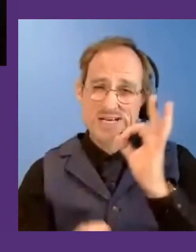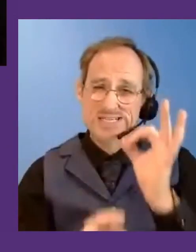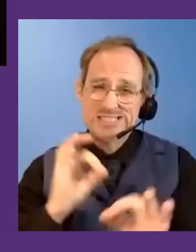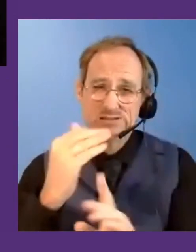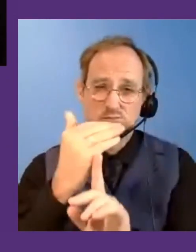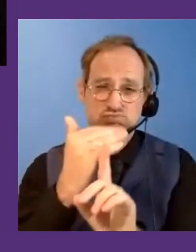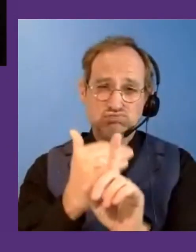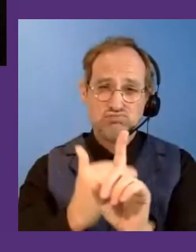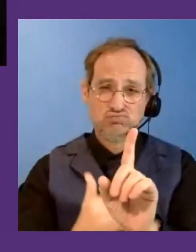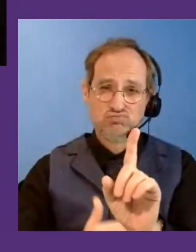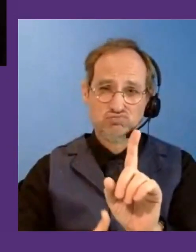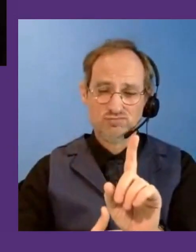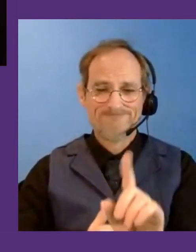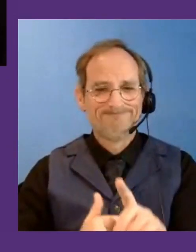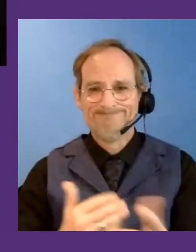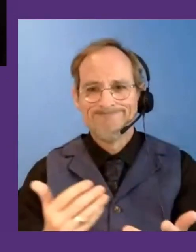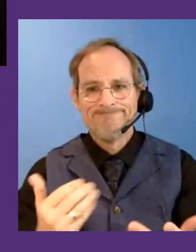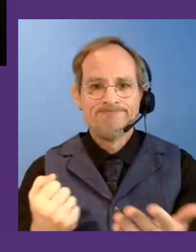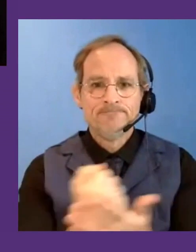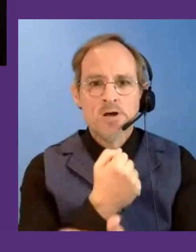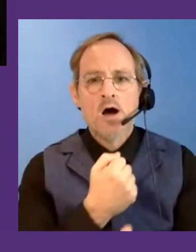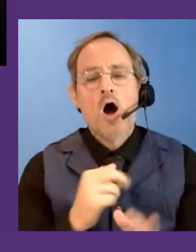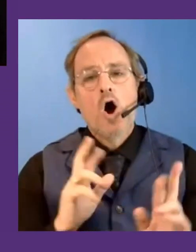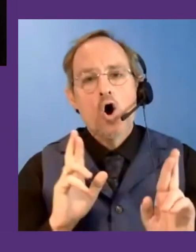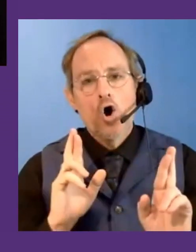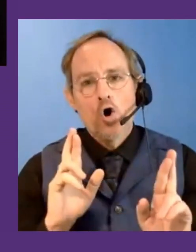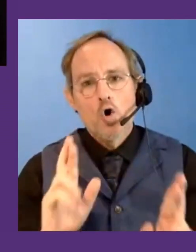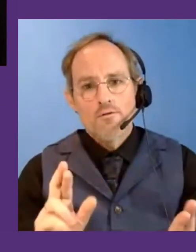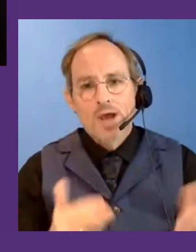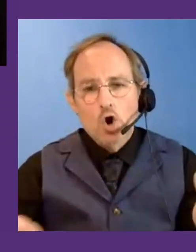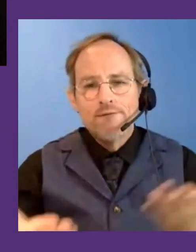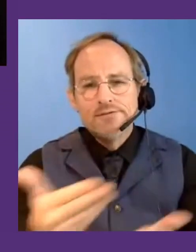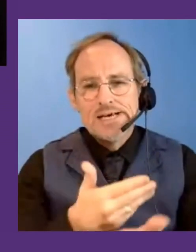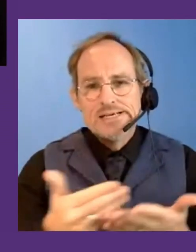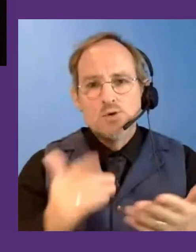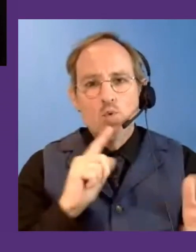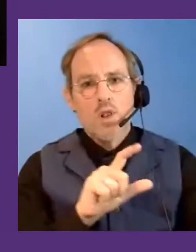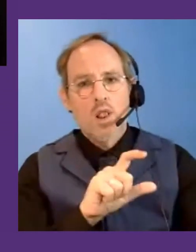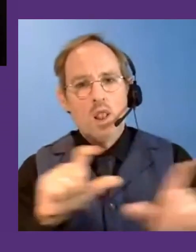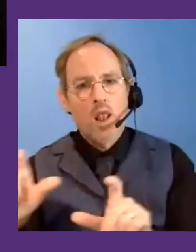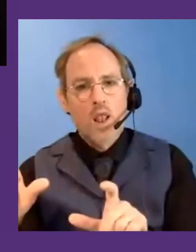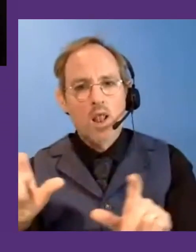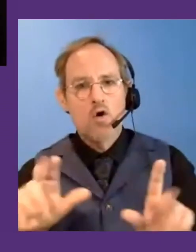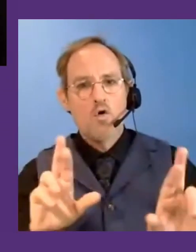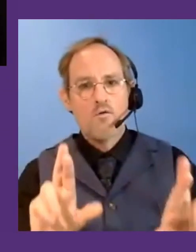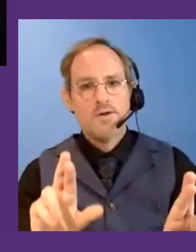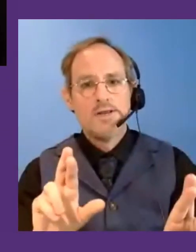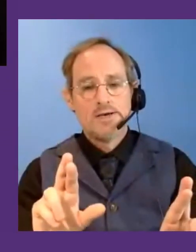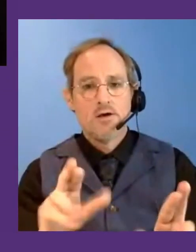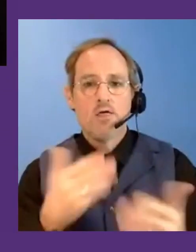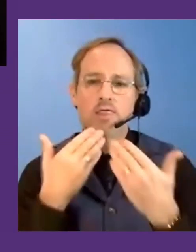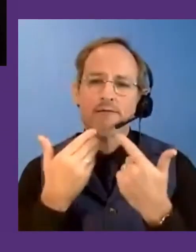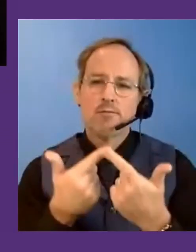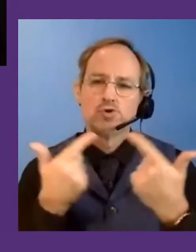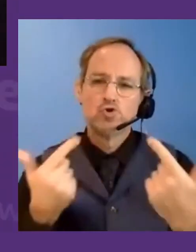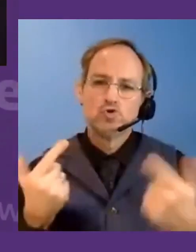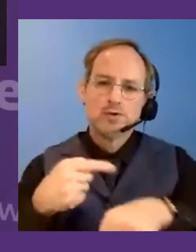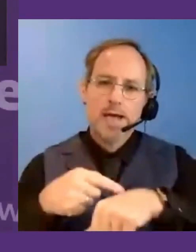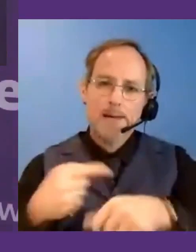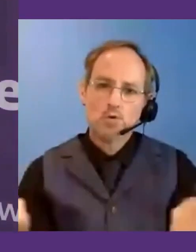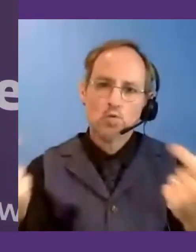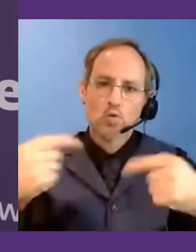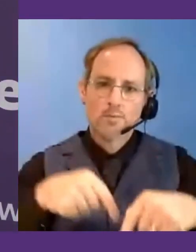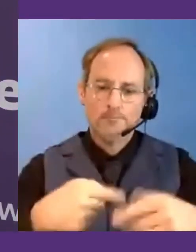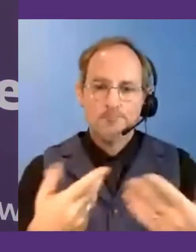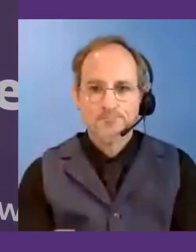So, but hopefully we'll keep the conversation going. And yeah, thank you so much for coming along.